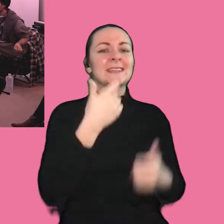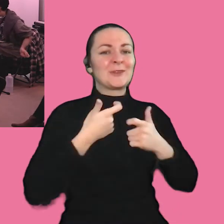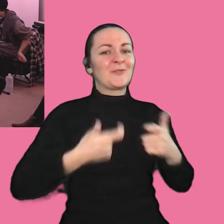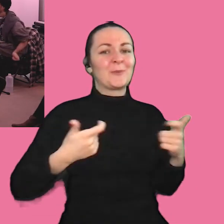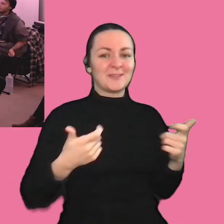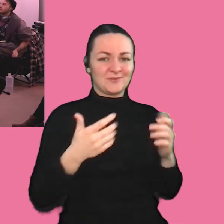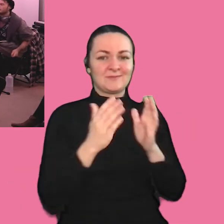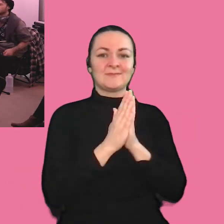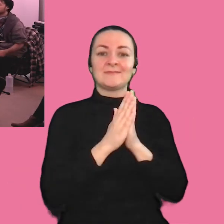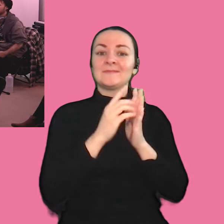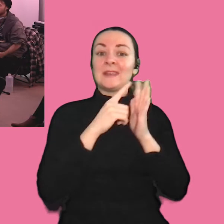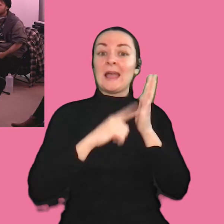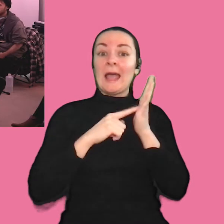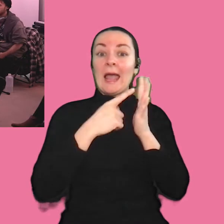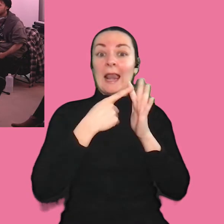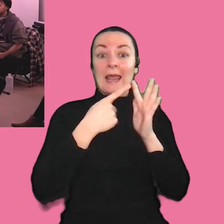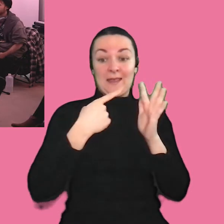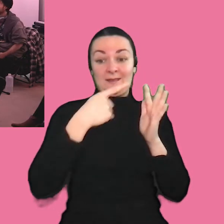Thank you very much.